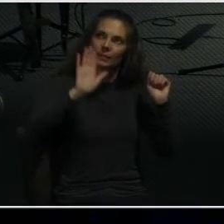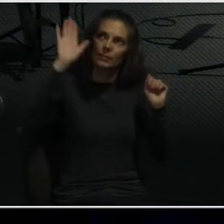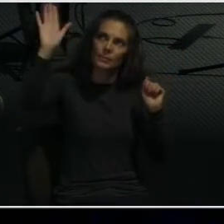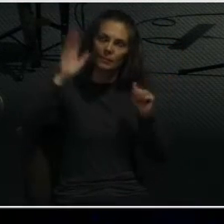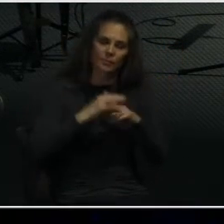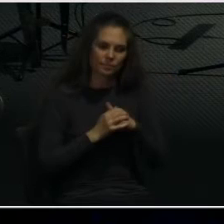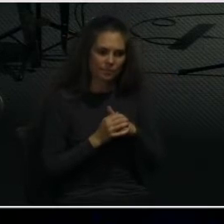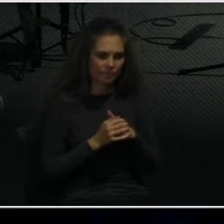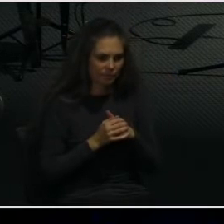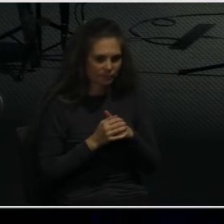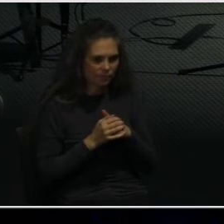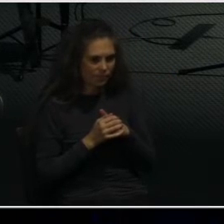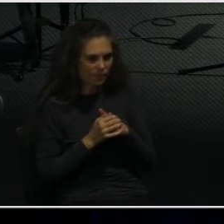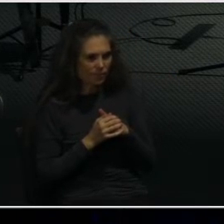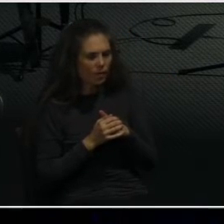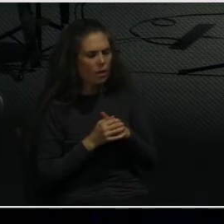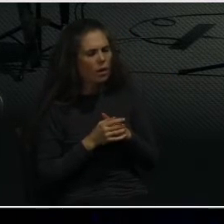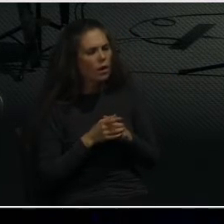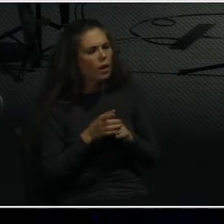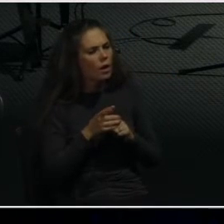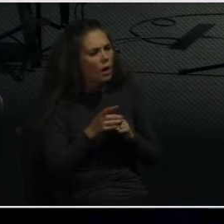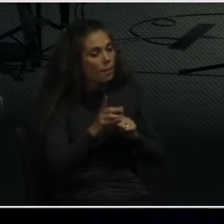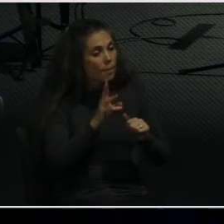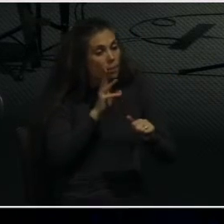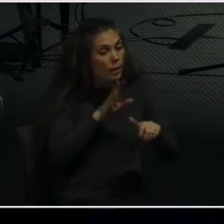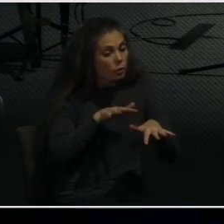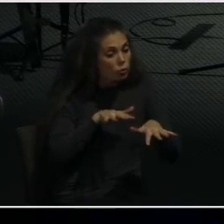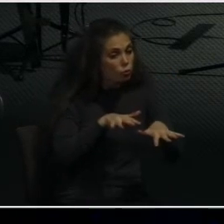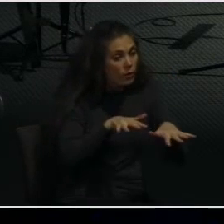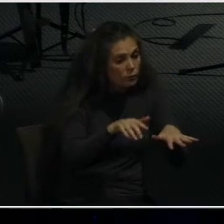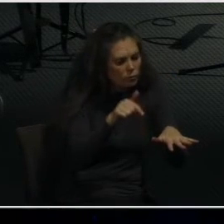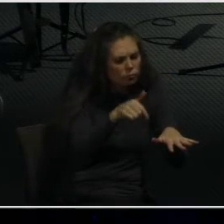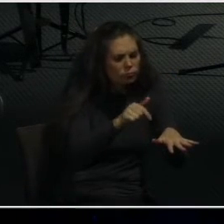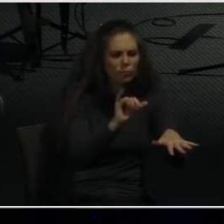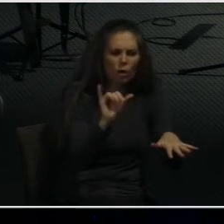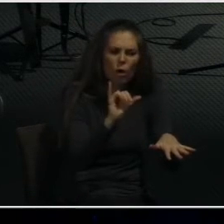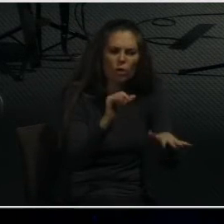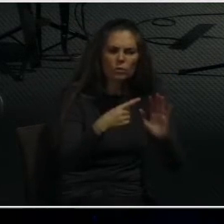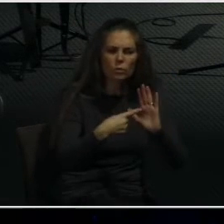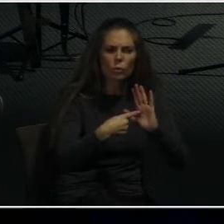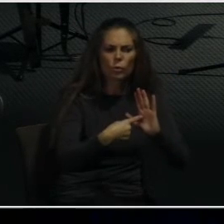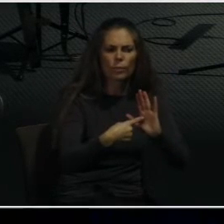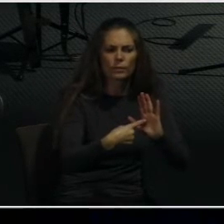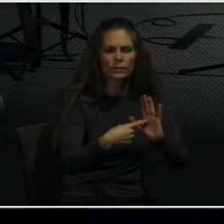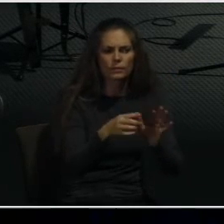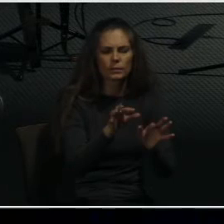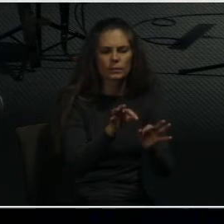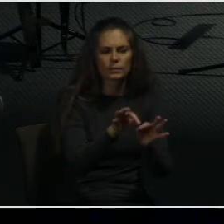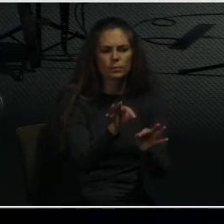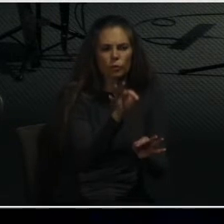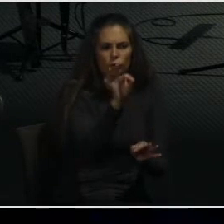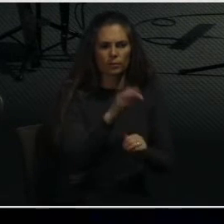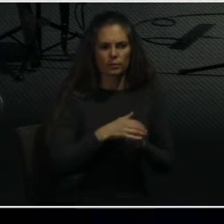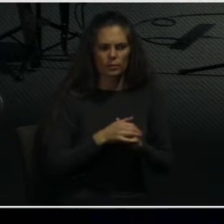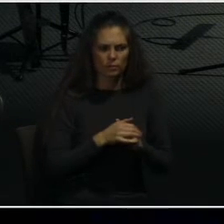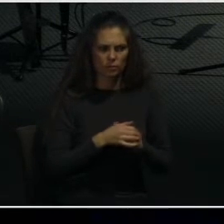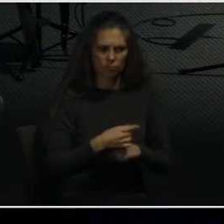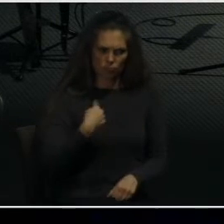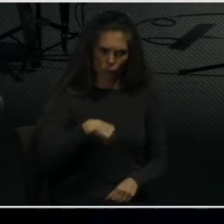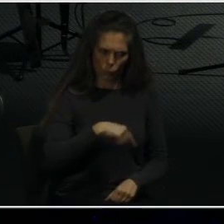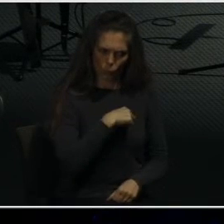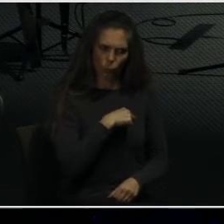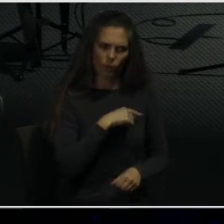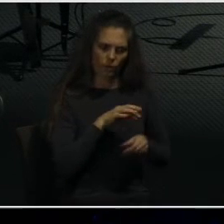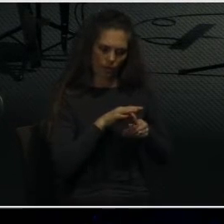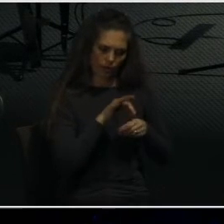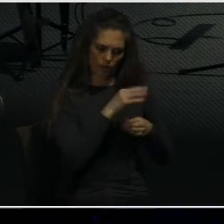But I also think this river portrays a spiritual reality that we can taste today. And so the